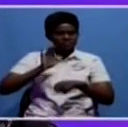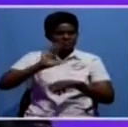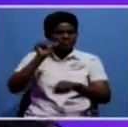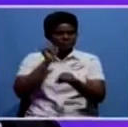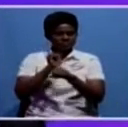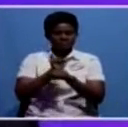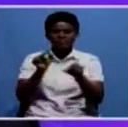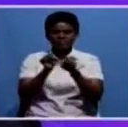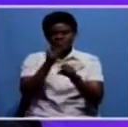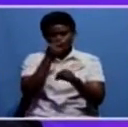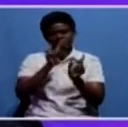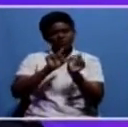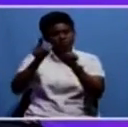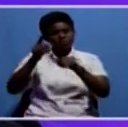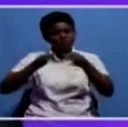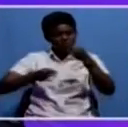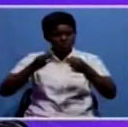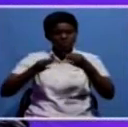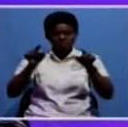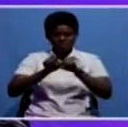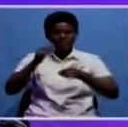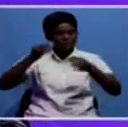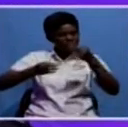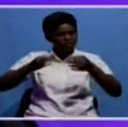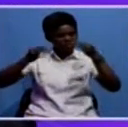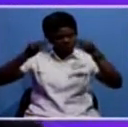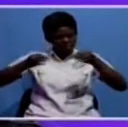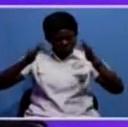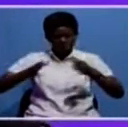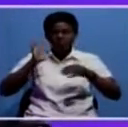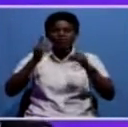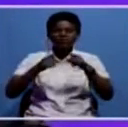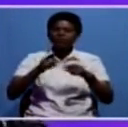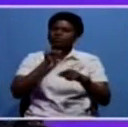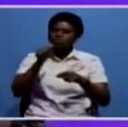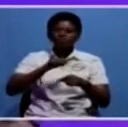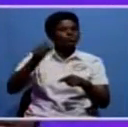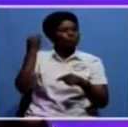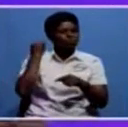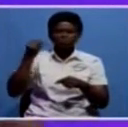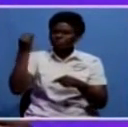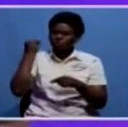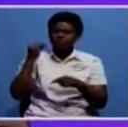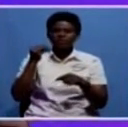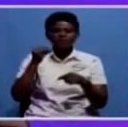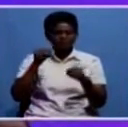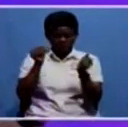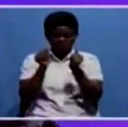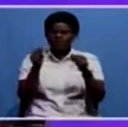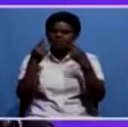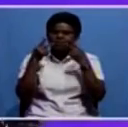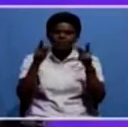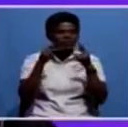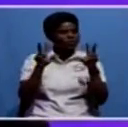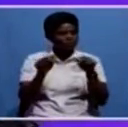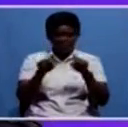and then see this go to court. And then justice will be done. Justice is not rumor mongering in public. It's not justice. By